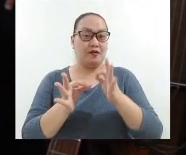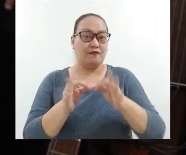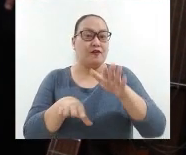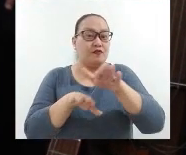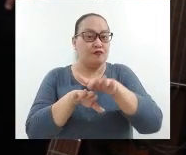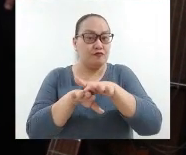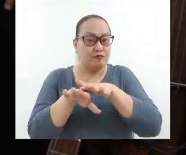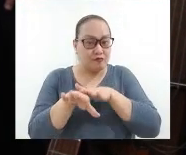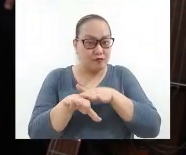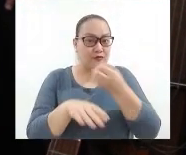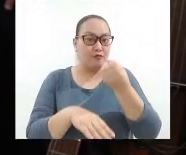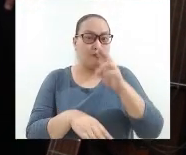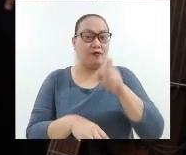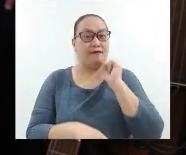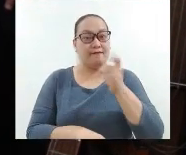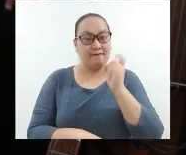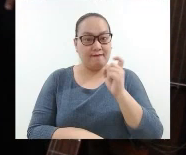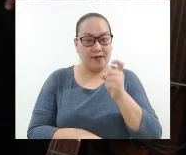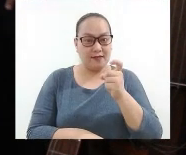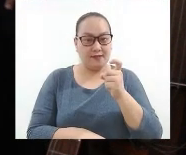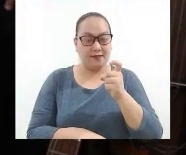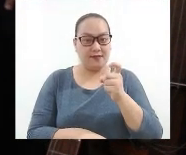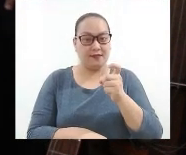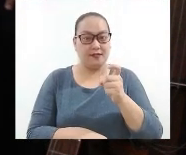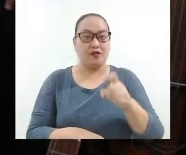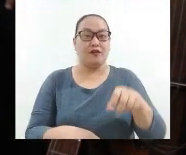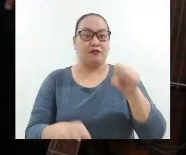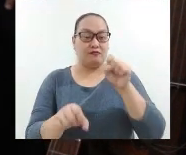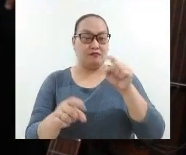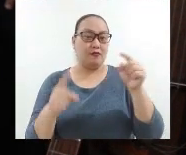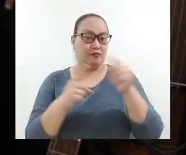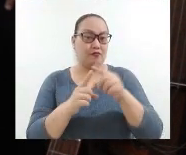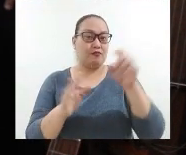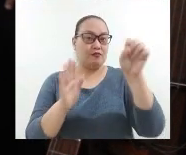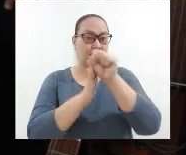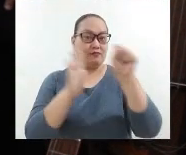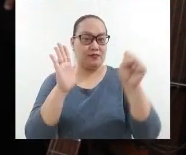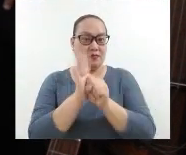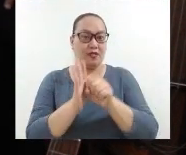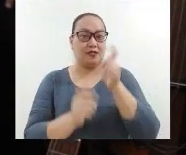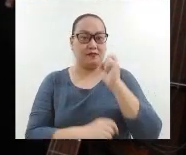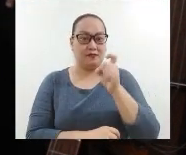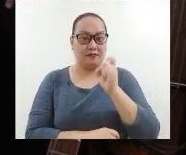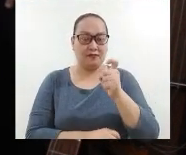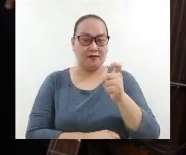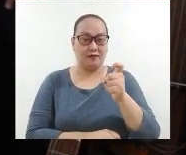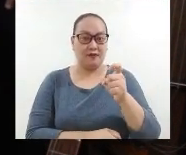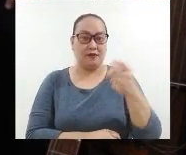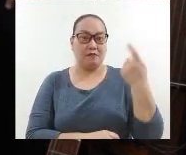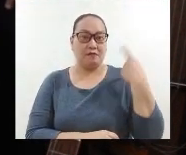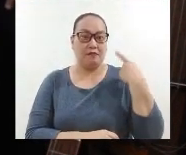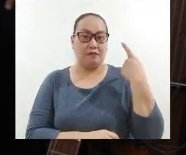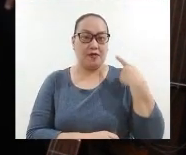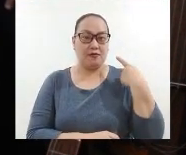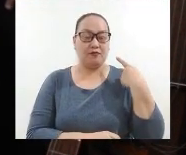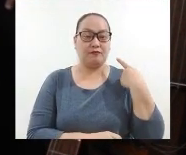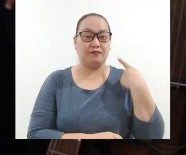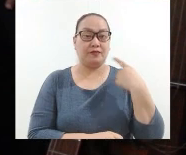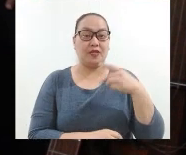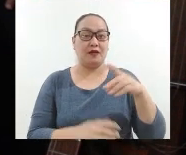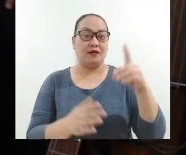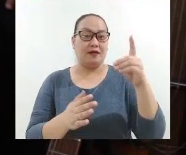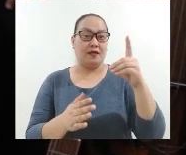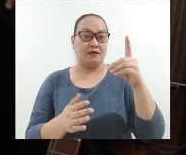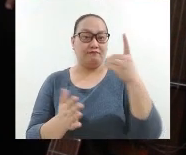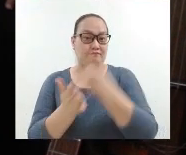or fast tempo. To standardize the tempo, make use of the metronome or a device that gives the